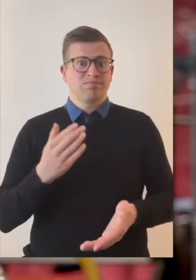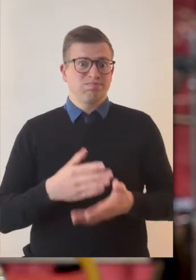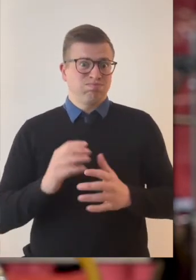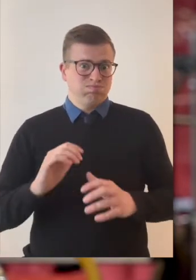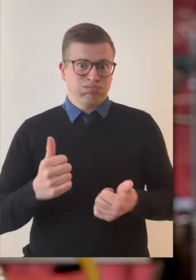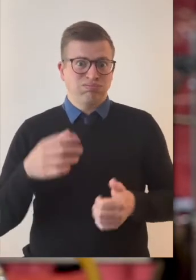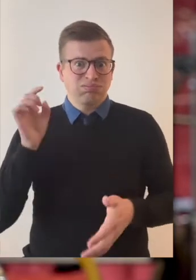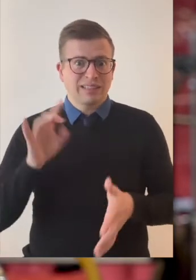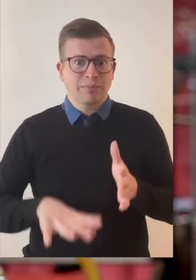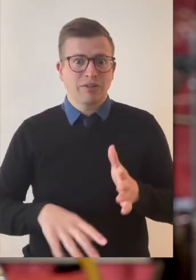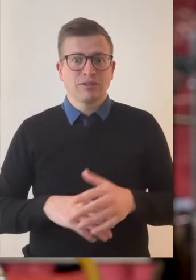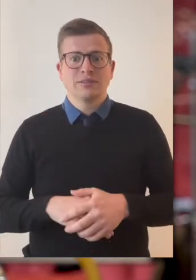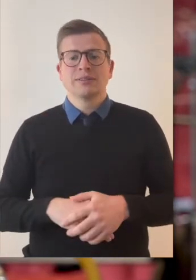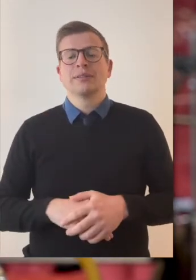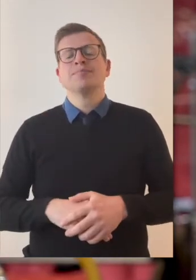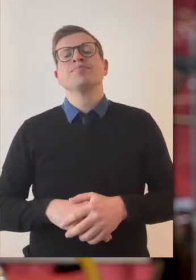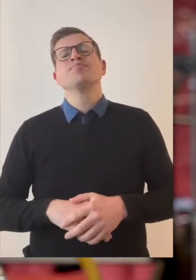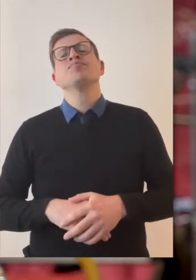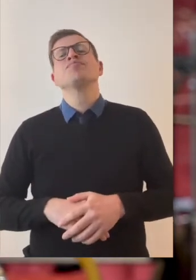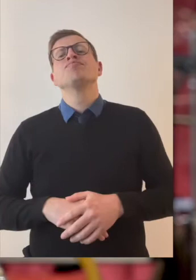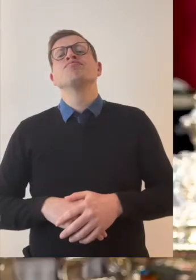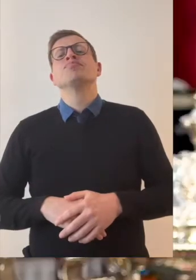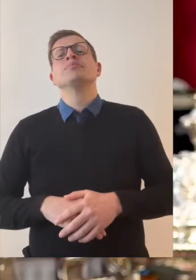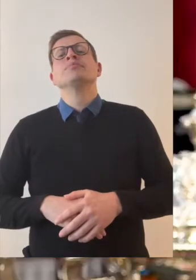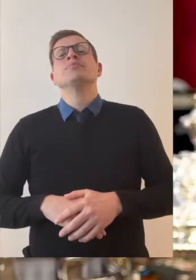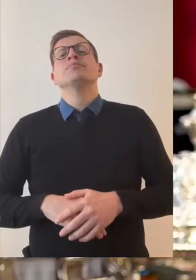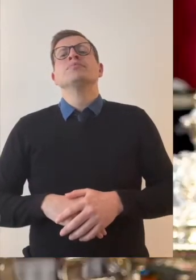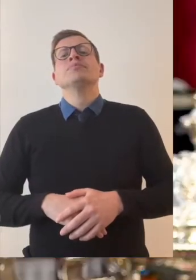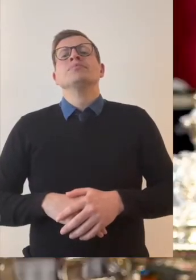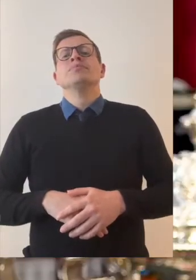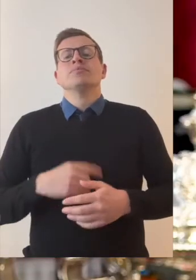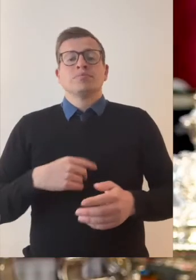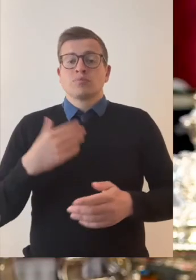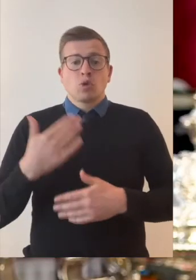here. And which was quite an experience.